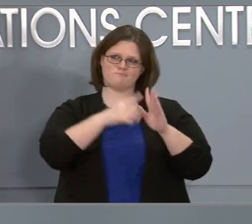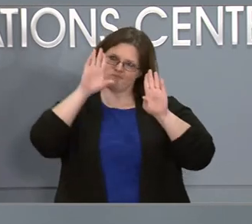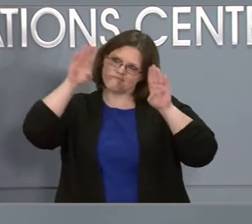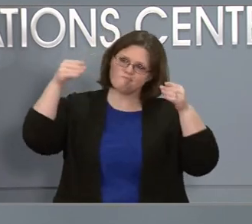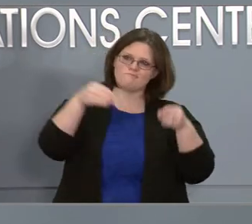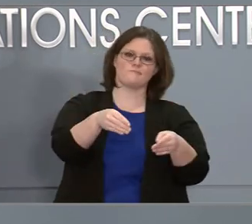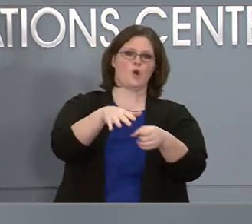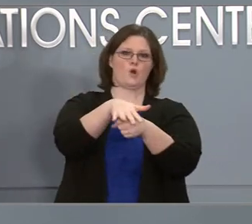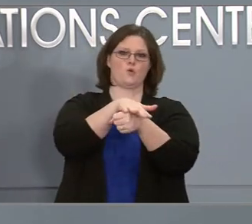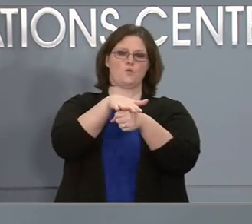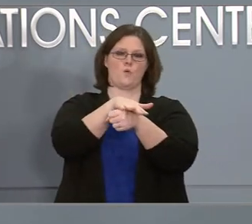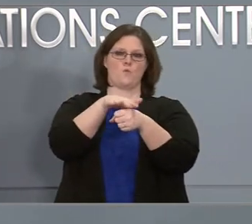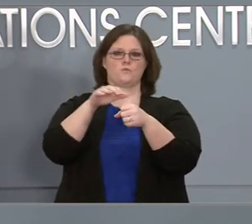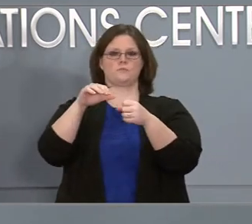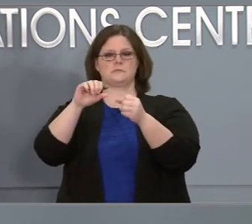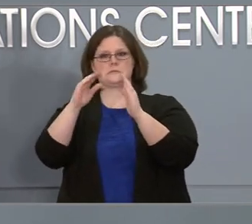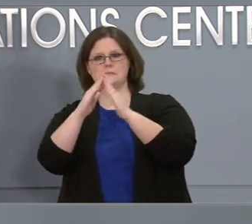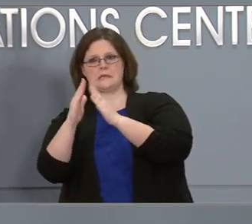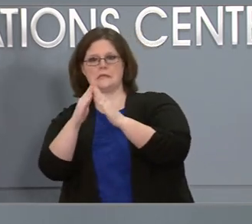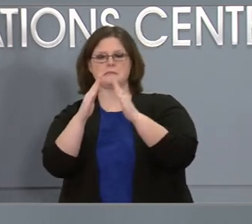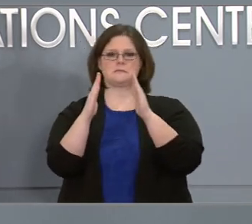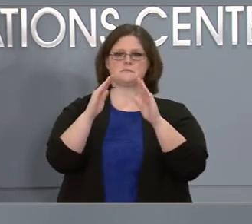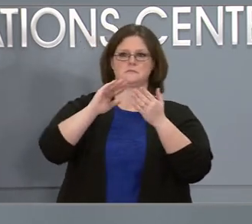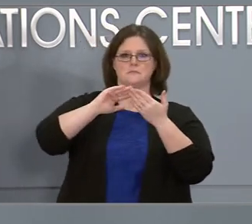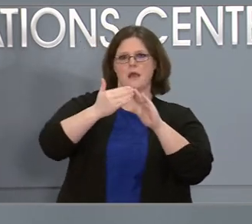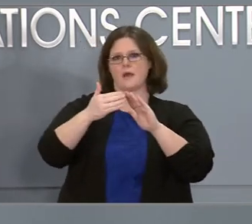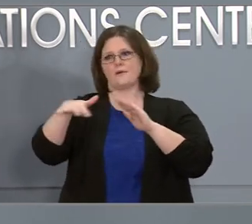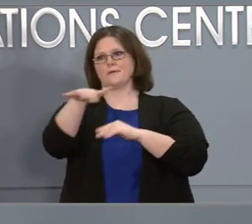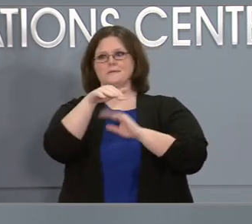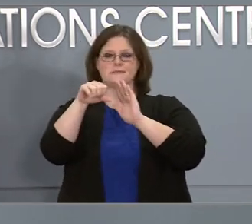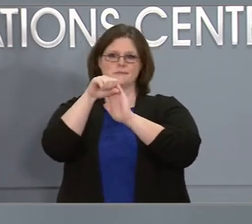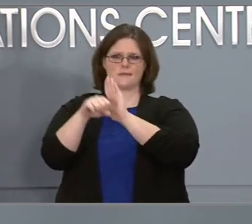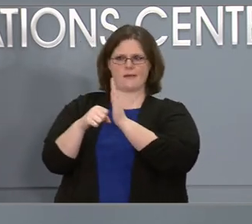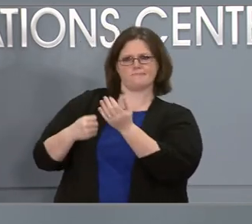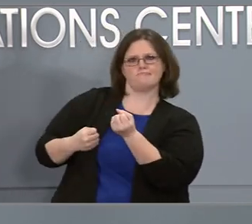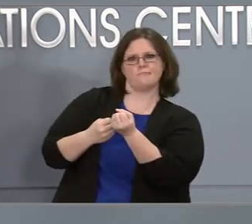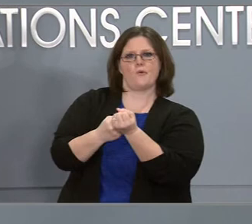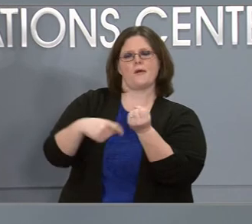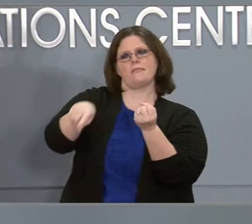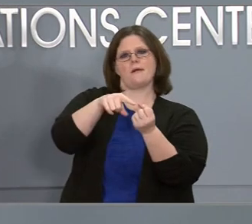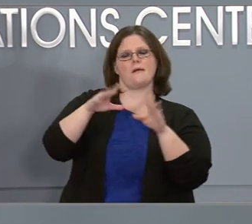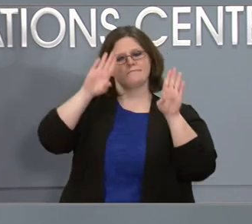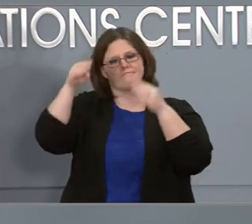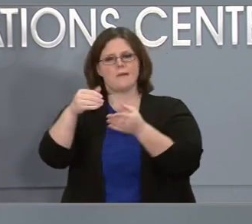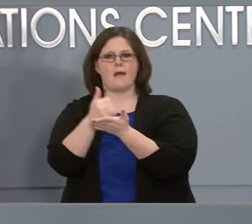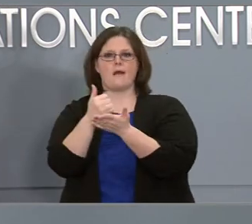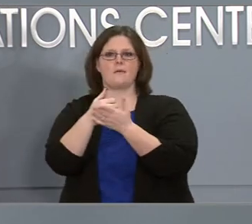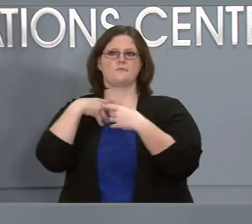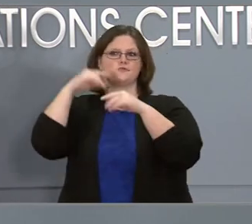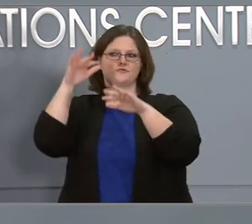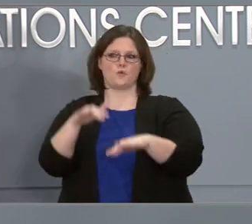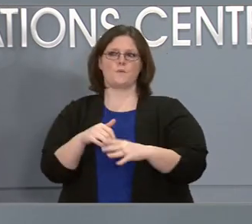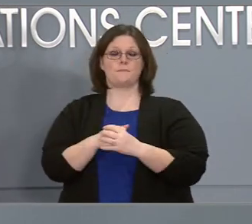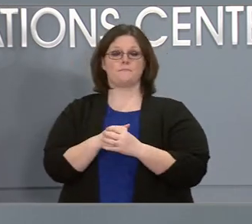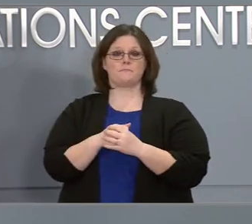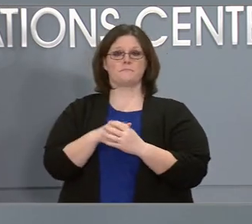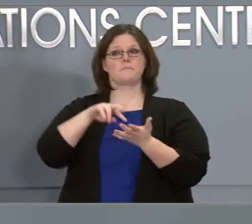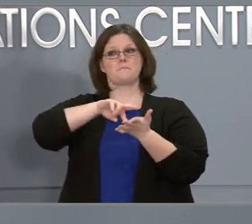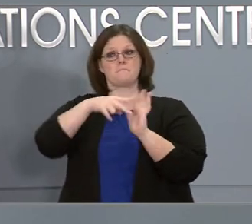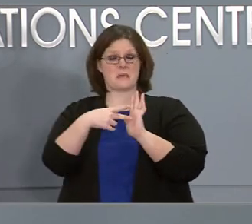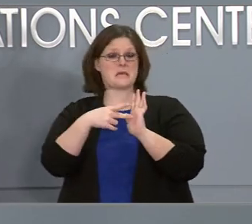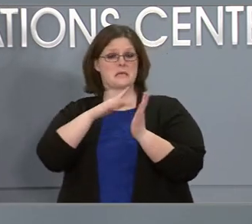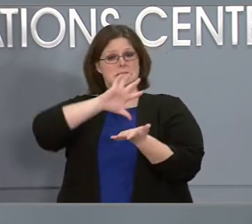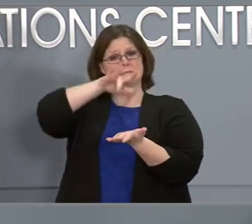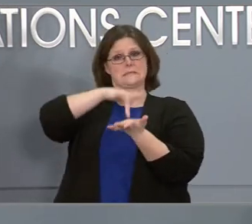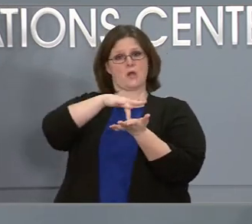local jurisdictions and state agencies in winter storm response. A shift to the east in the storm's projected impacts means less snow for central